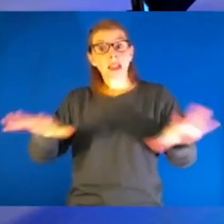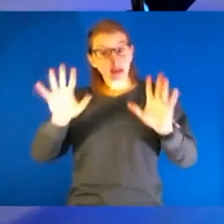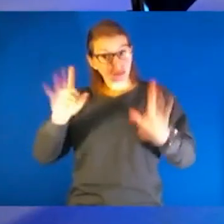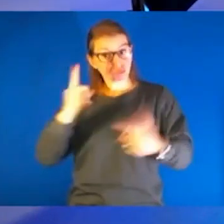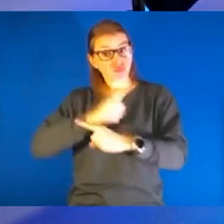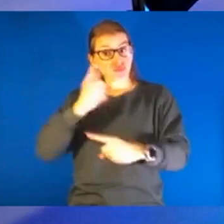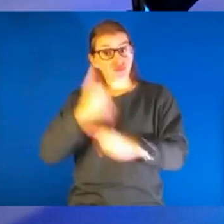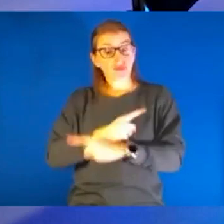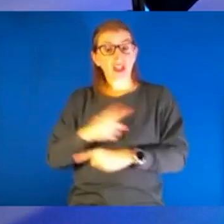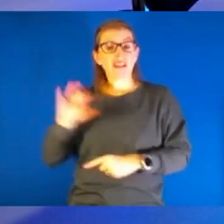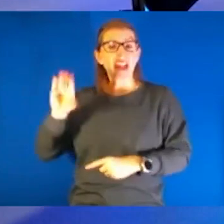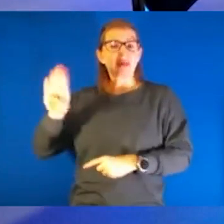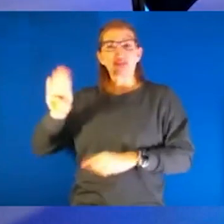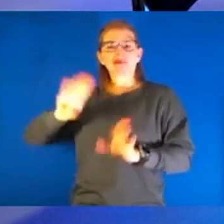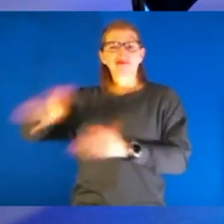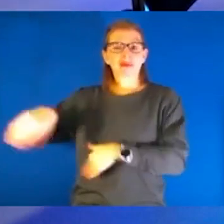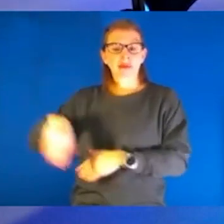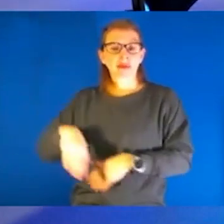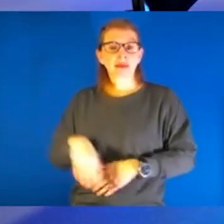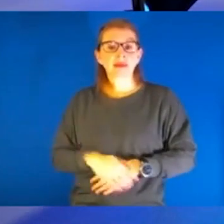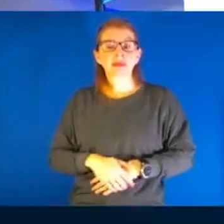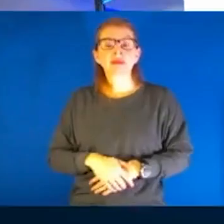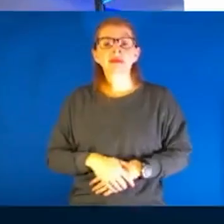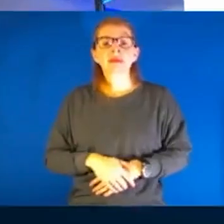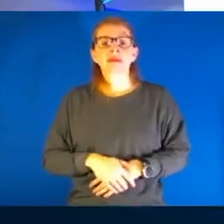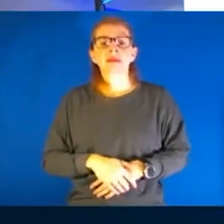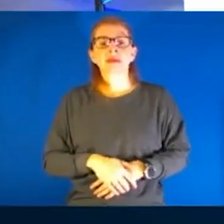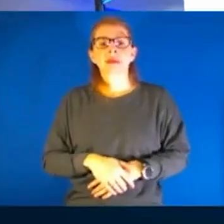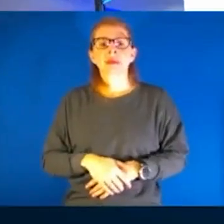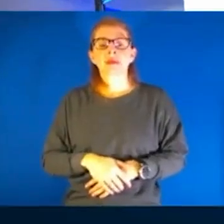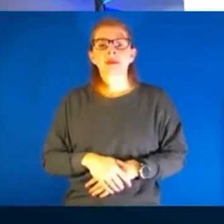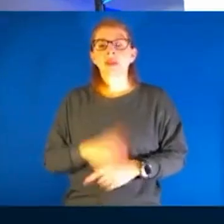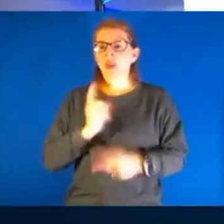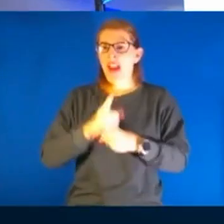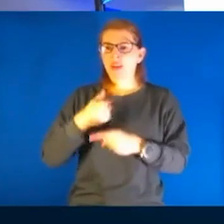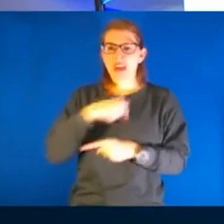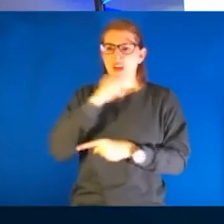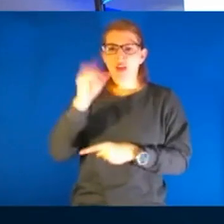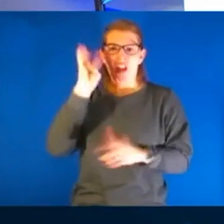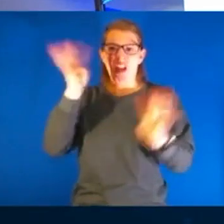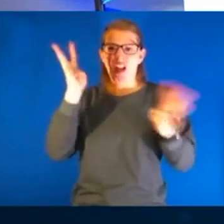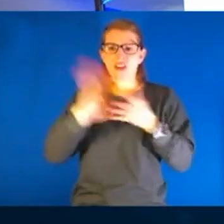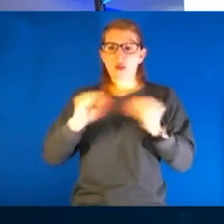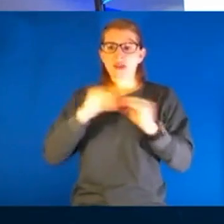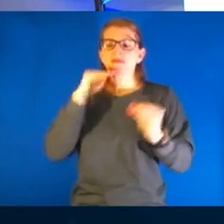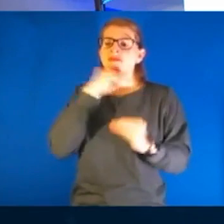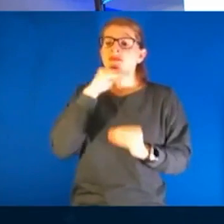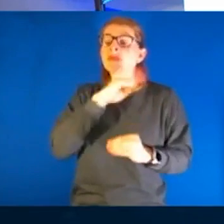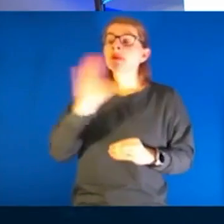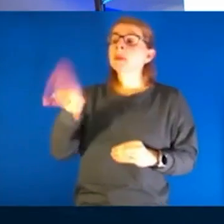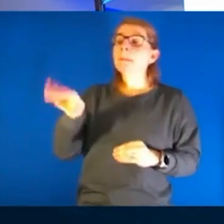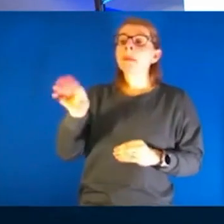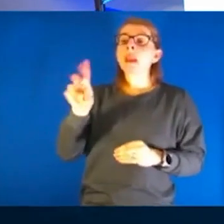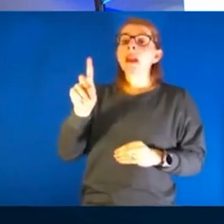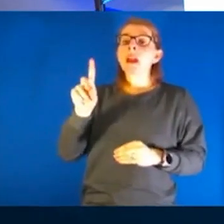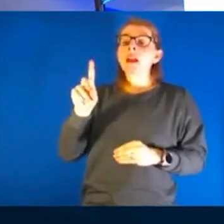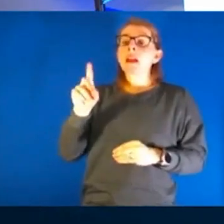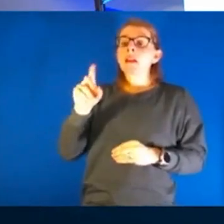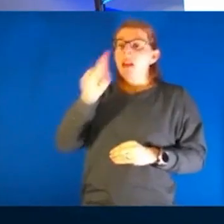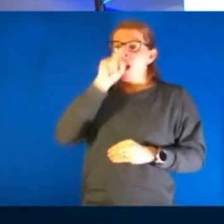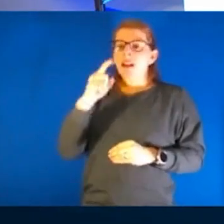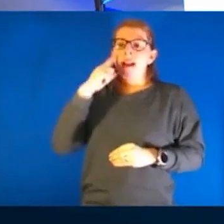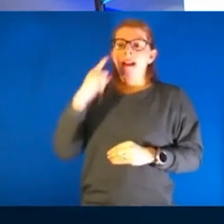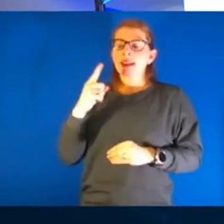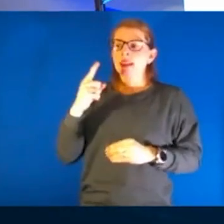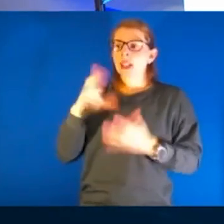right. So, Hawkeye, what is the one thing that you'd want everyone to know about HIV and its